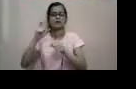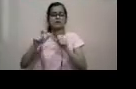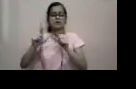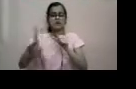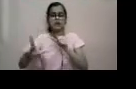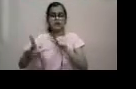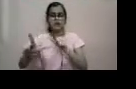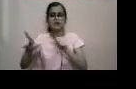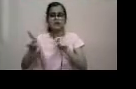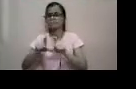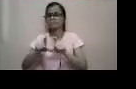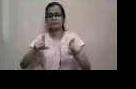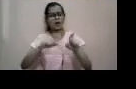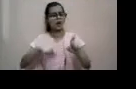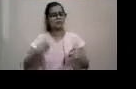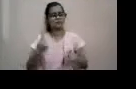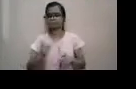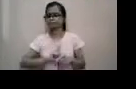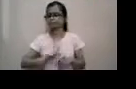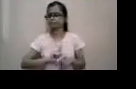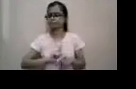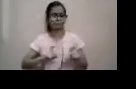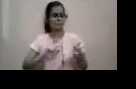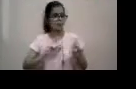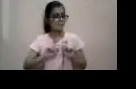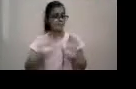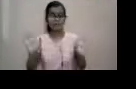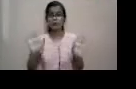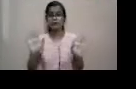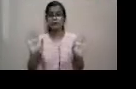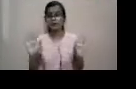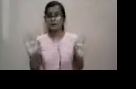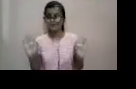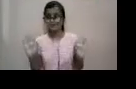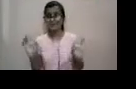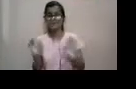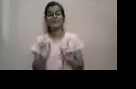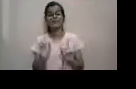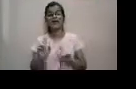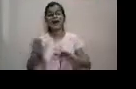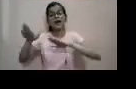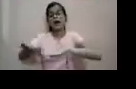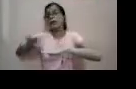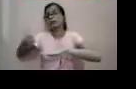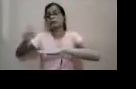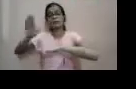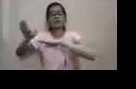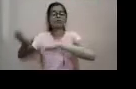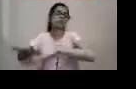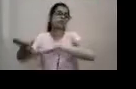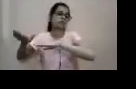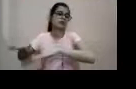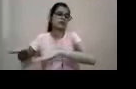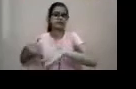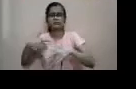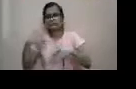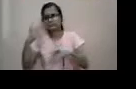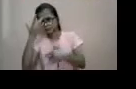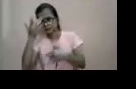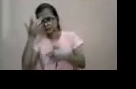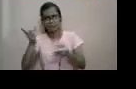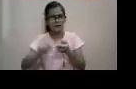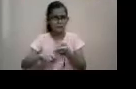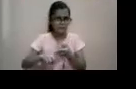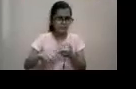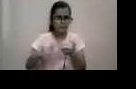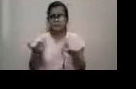for ourselves. Those at the beginning and end of life, throughout life, when we are injured, ill, or too